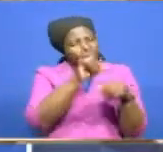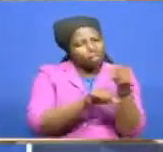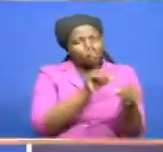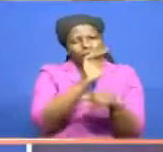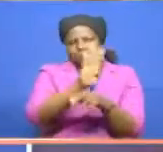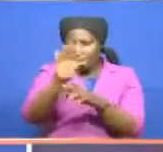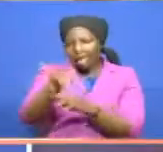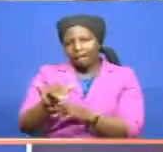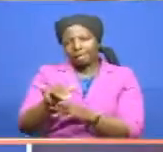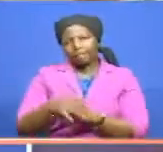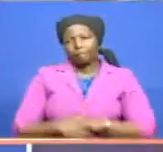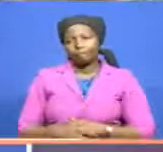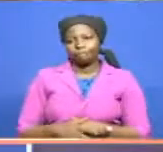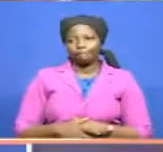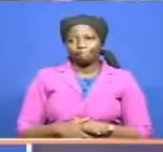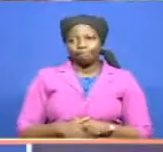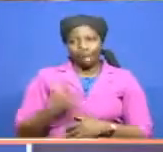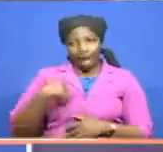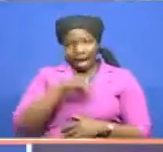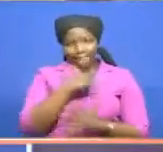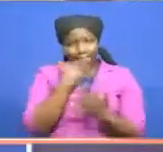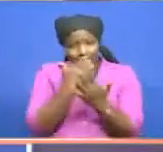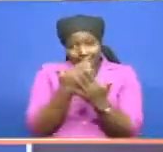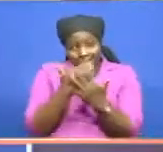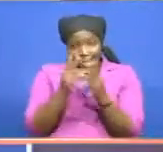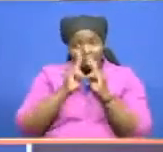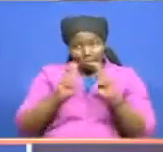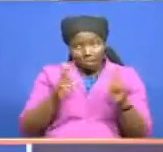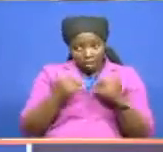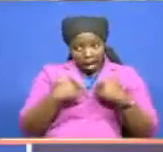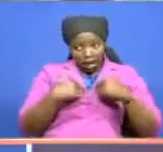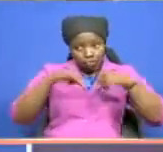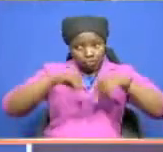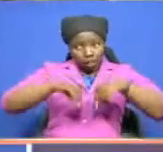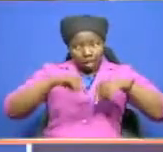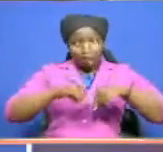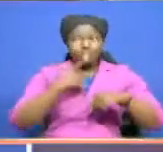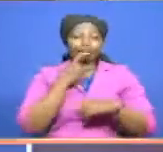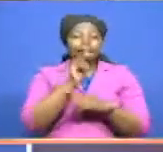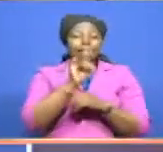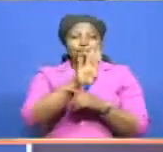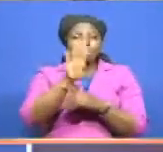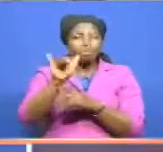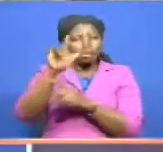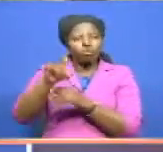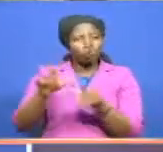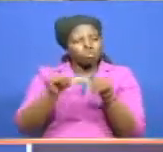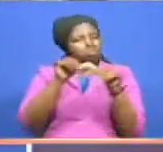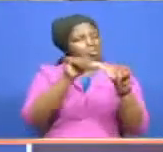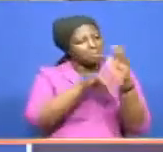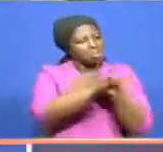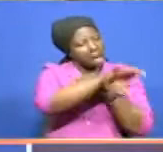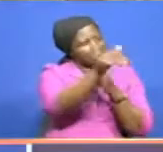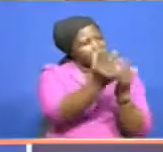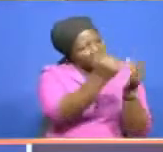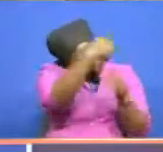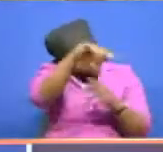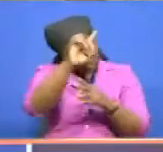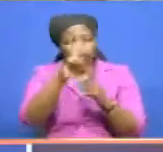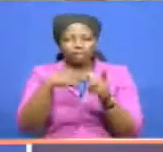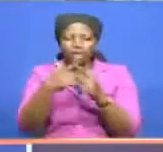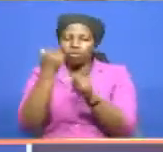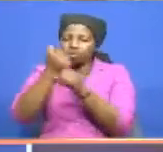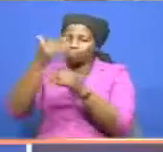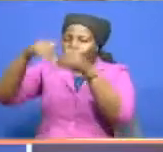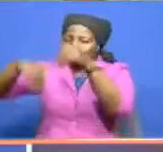initiative. Tunashukuru amani ambayo tuko nayo kwa sasa. Tunasema hii BBI iendelee kwa counties, wapitishe, tuende kwa